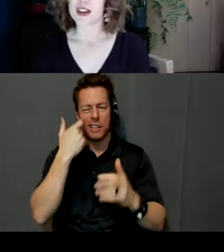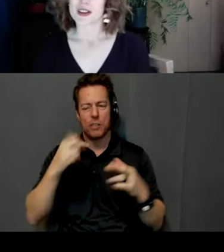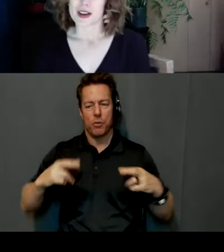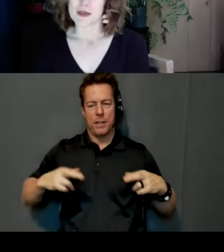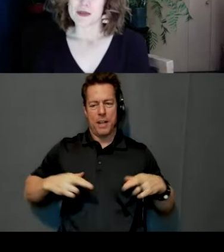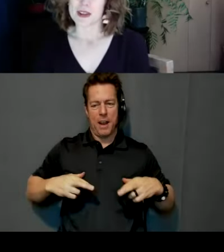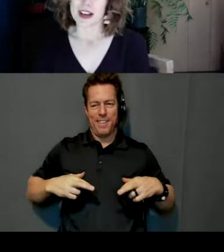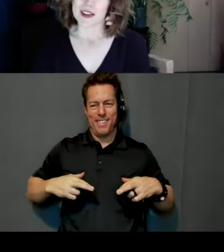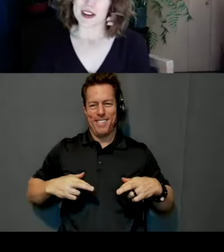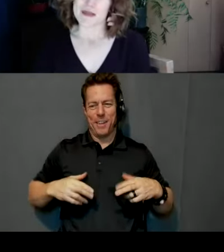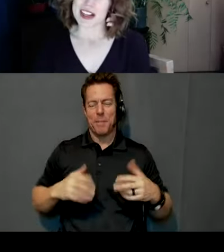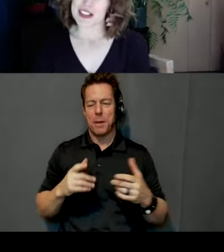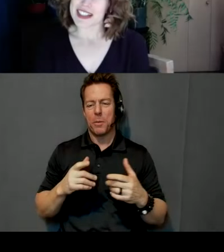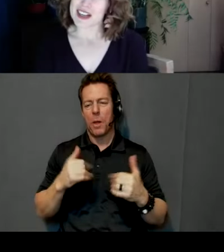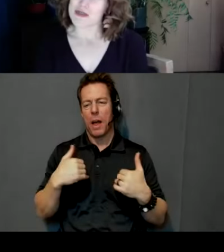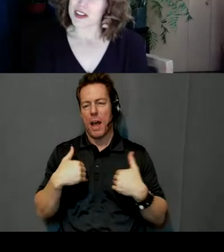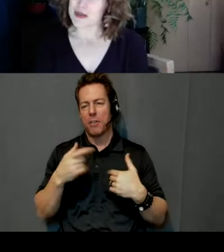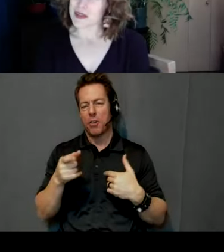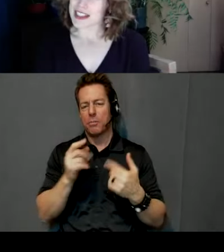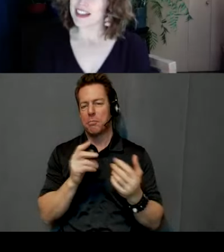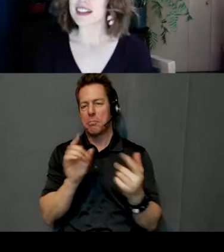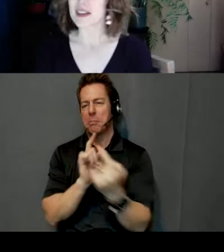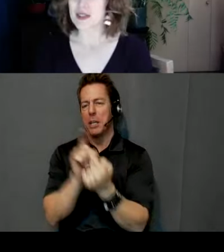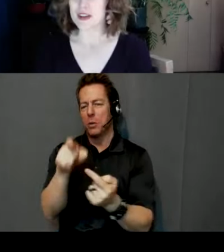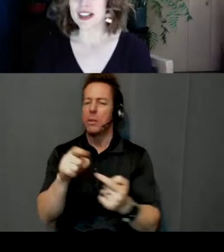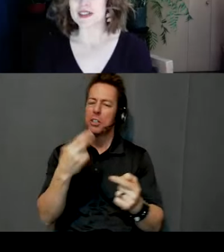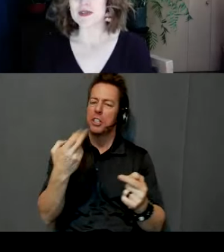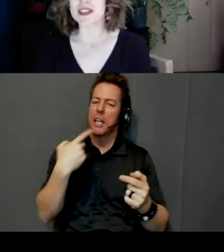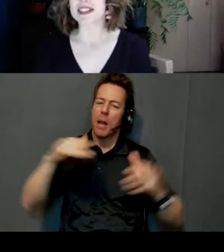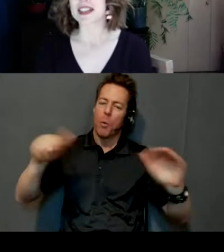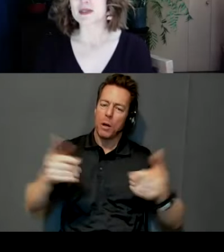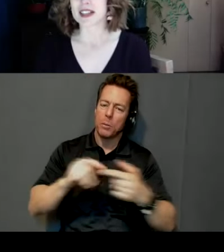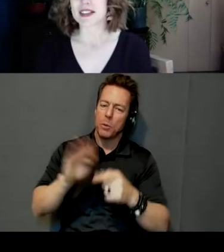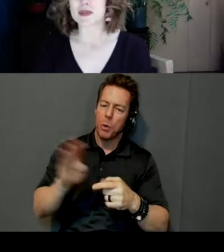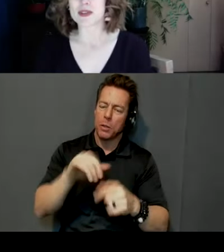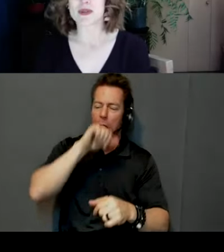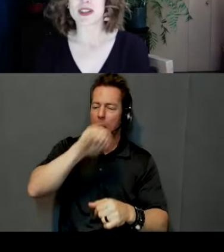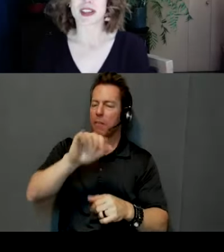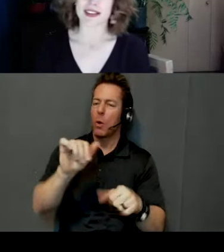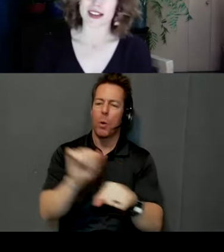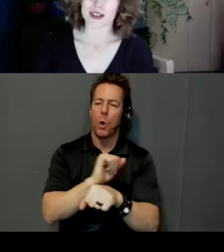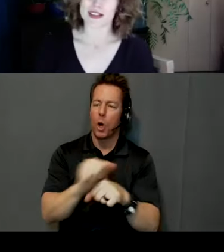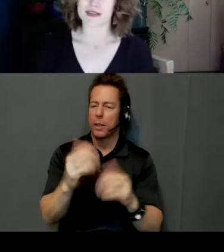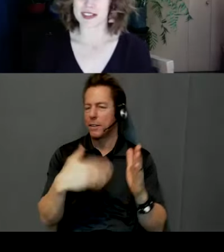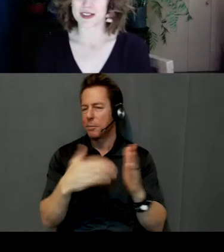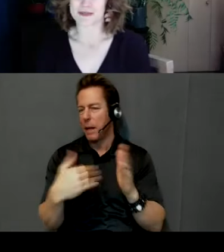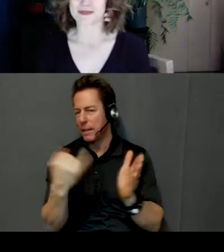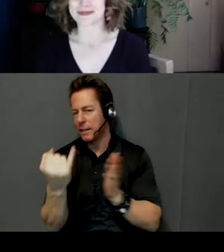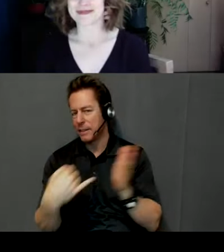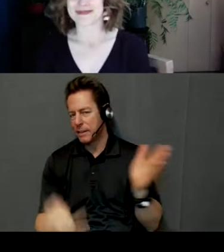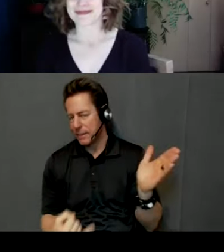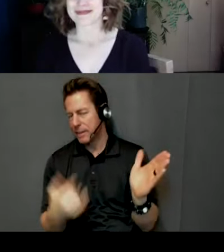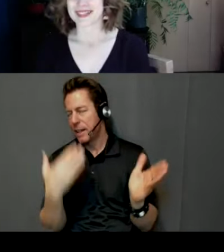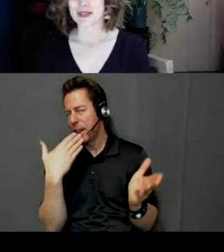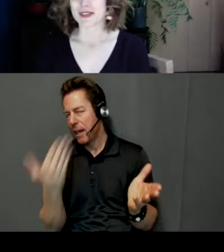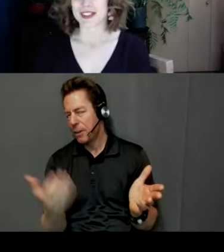So we will have her come by. She said, "Welcome to Boise. Love your work and look forward to seeing what else you produce while at the Castle House." So